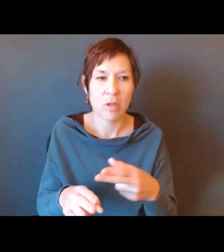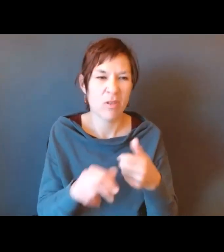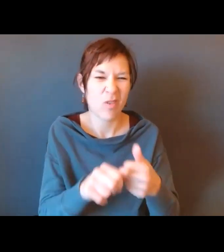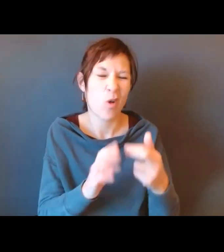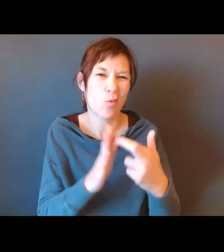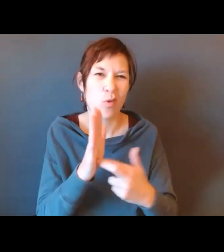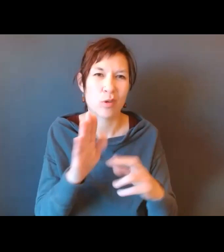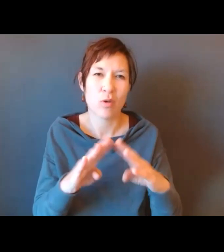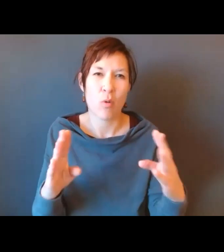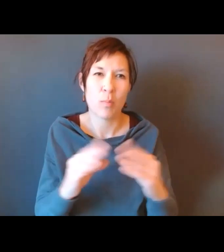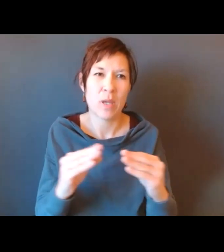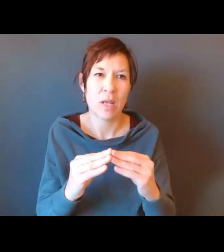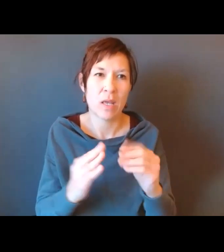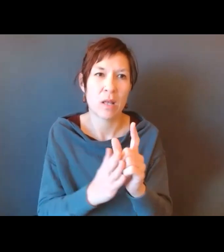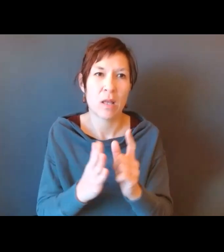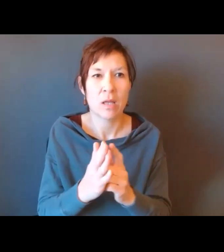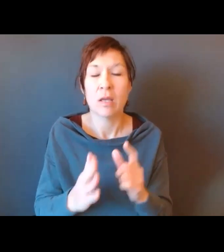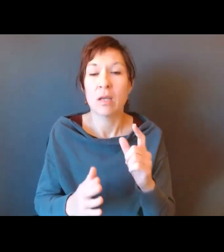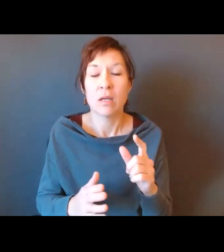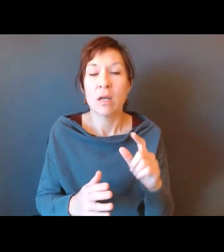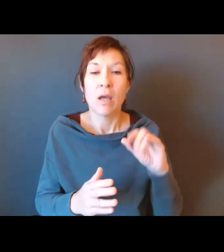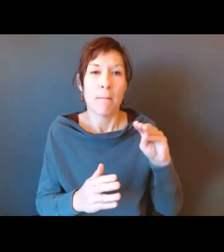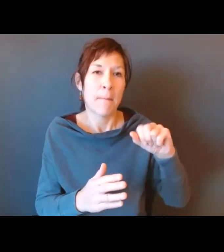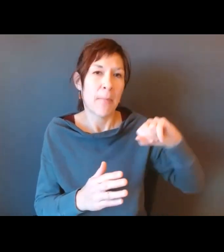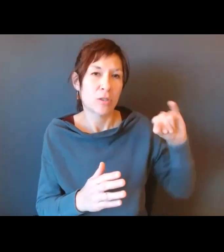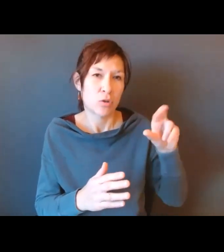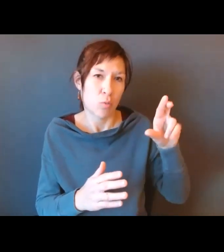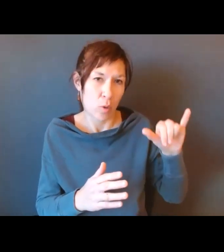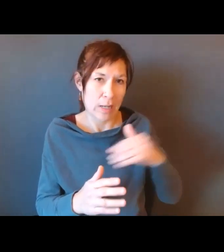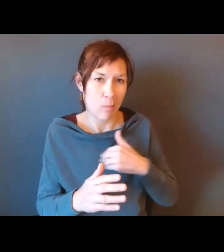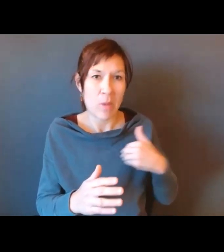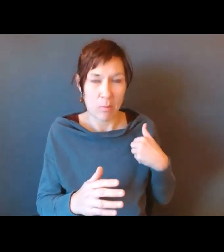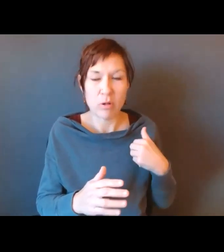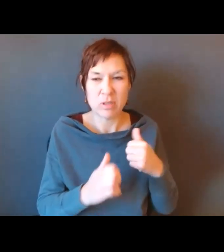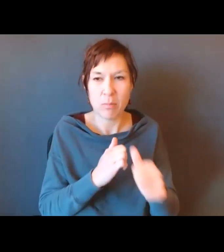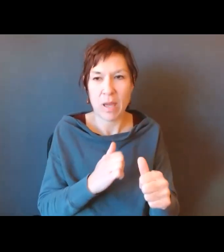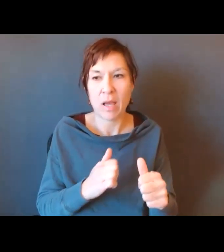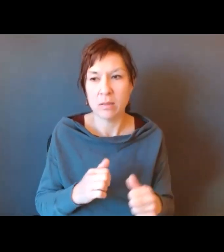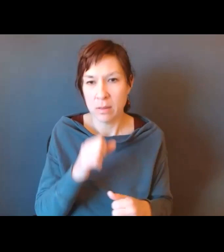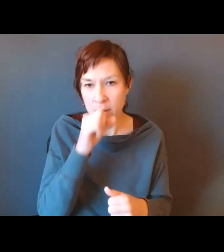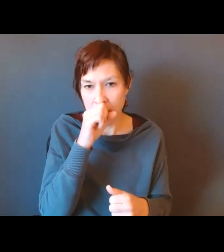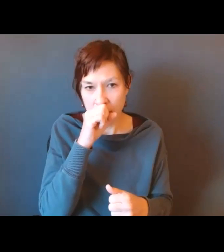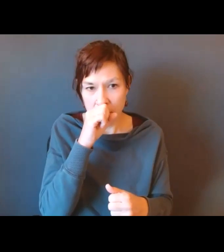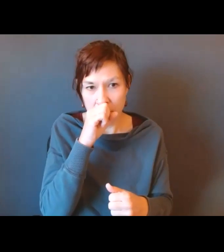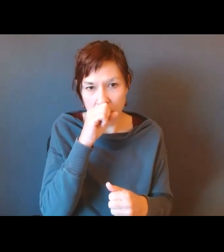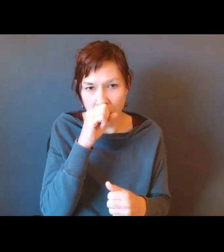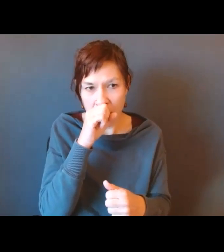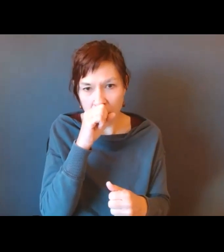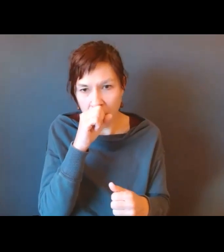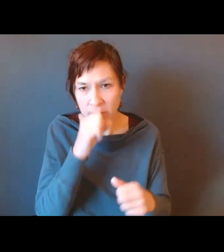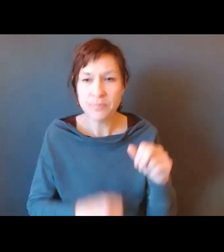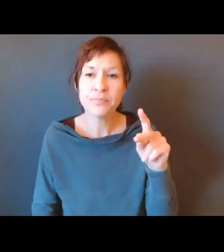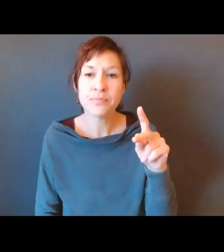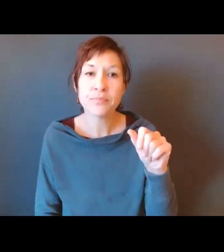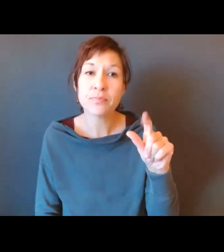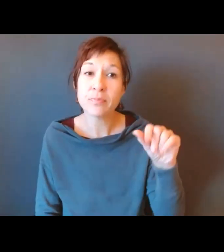A simple majority vote in favor is required to pass. So let me run down the list. Kalila Barnett,